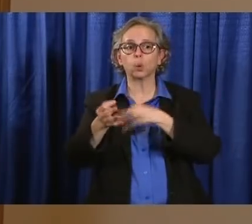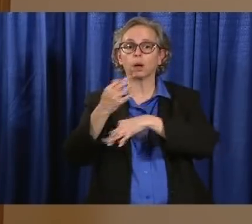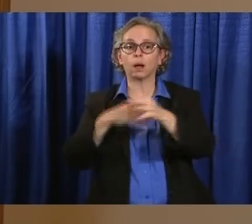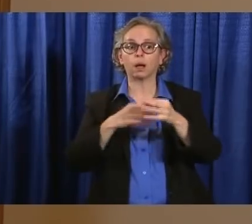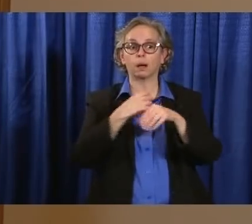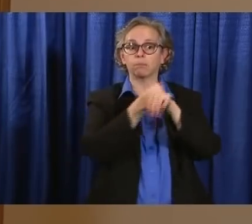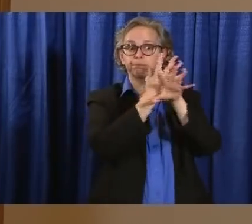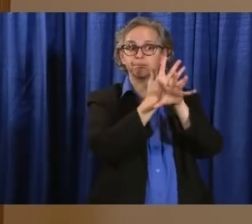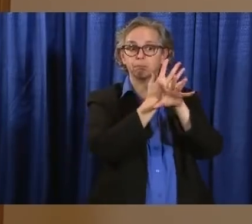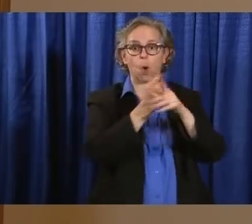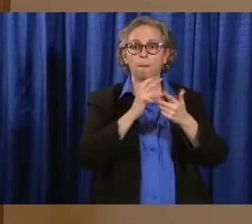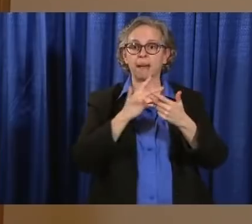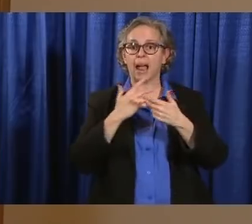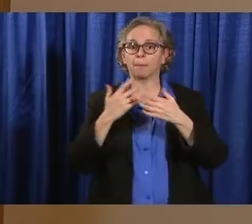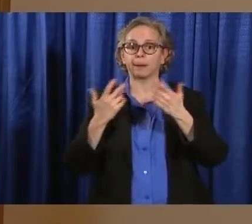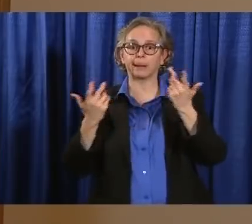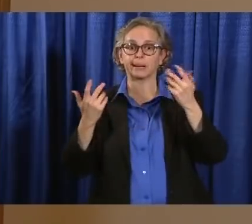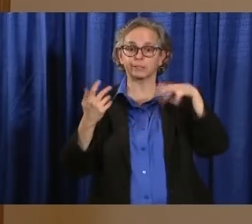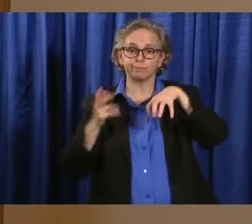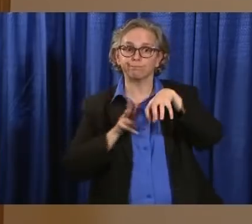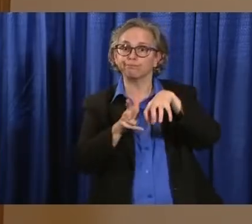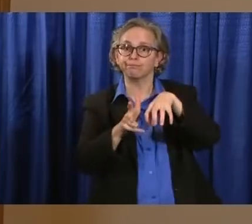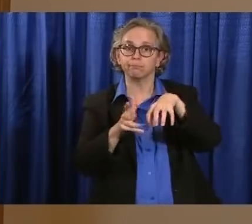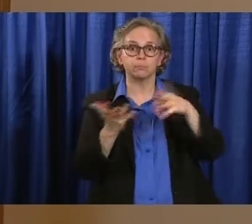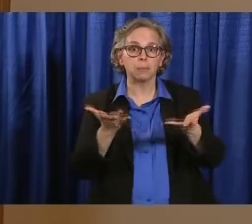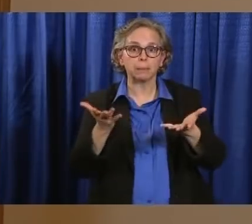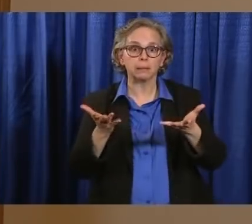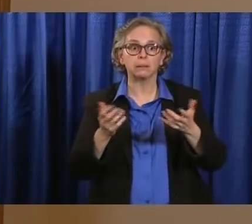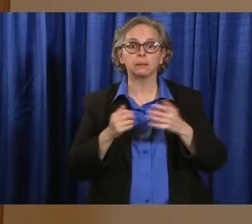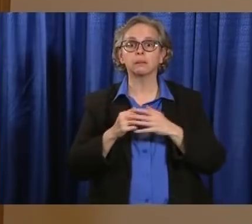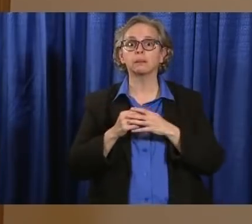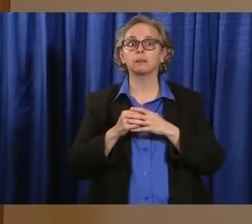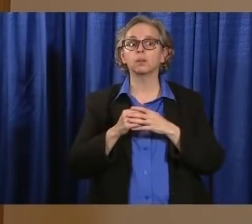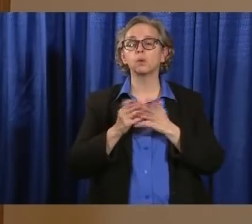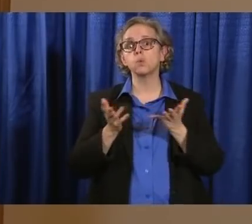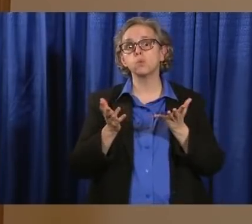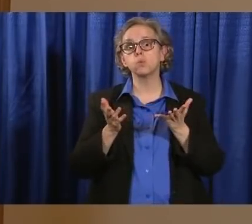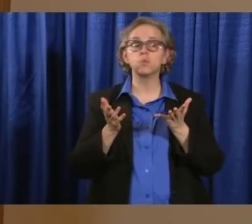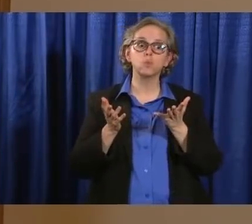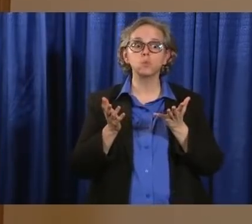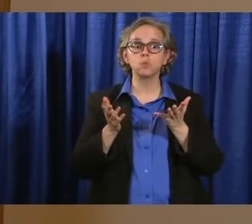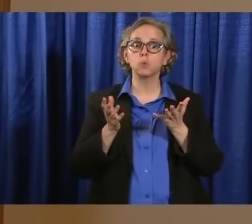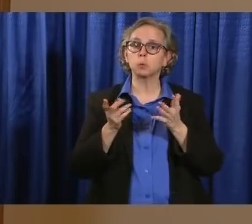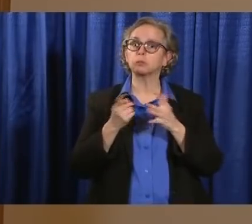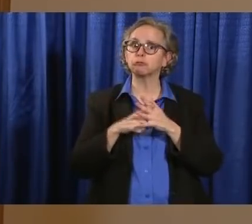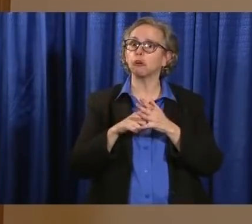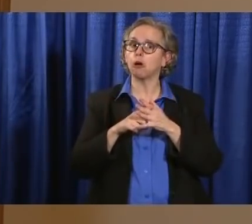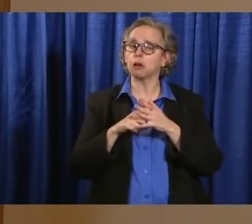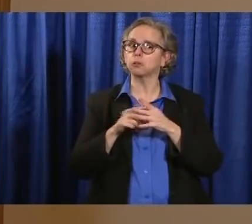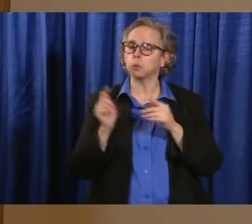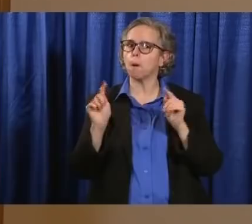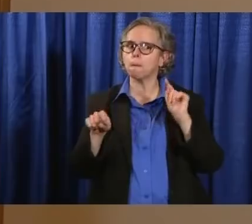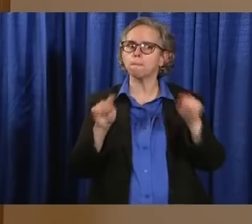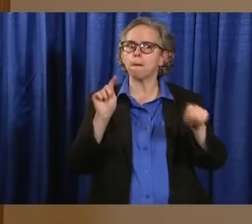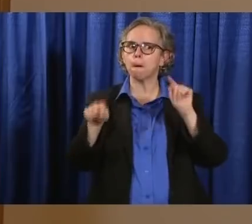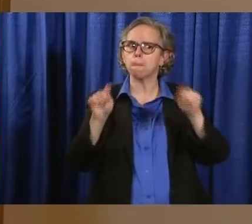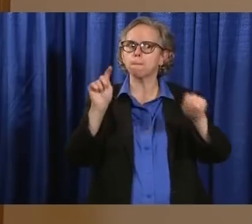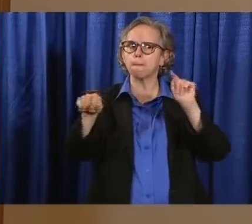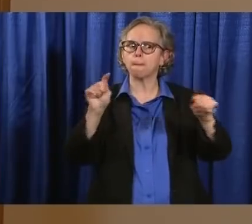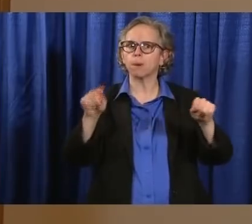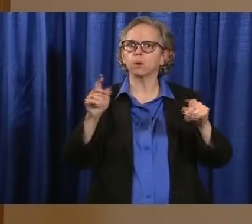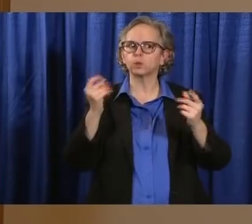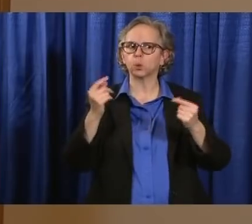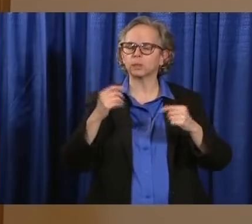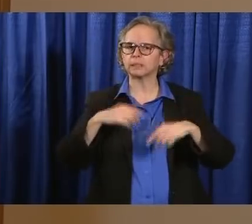curb experience, or come in at a very distinct time, and they're starting to construct barriers. So I think that's a work